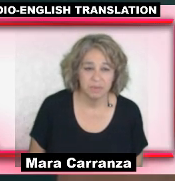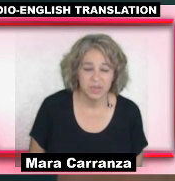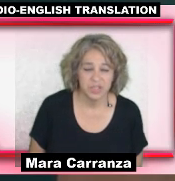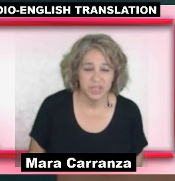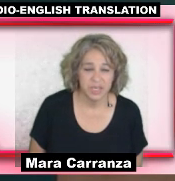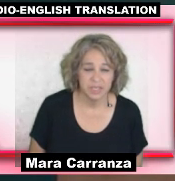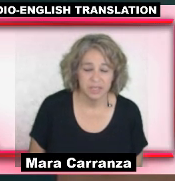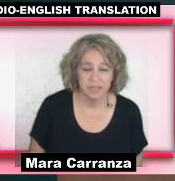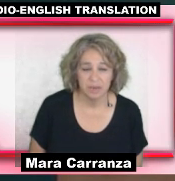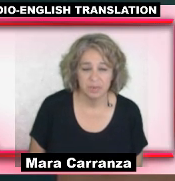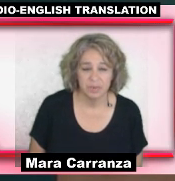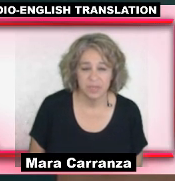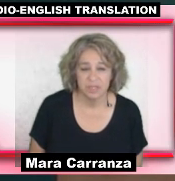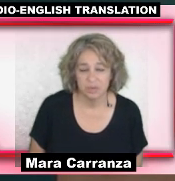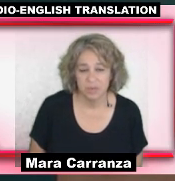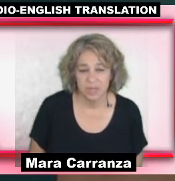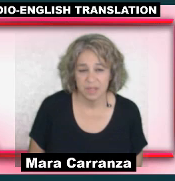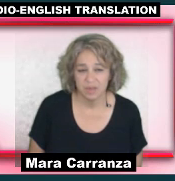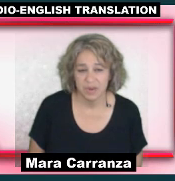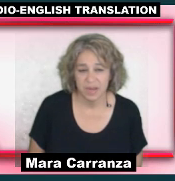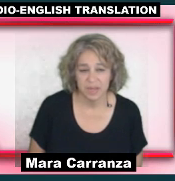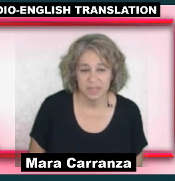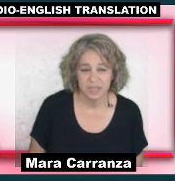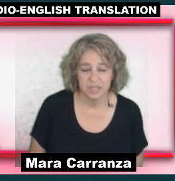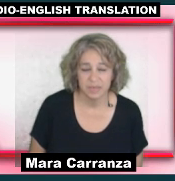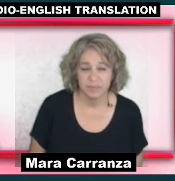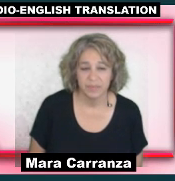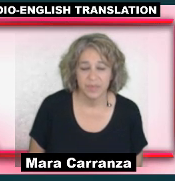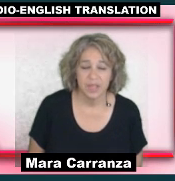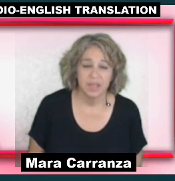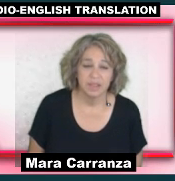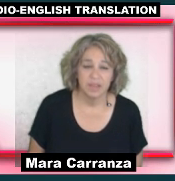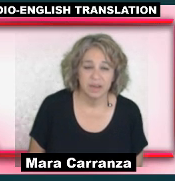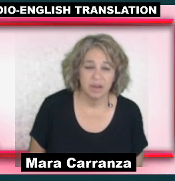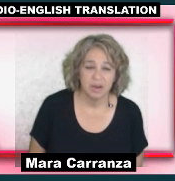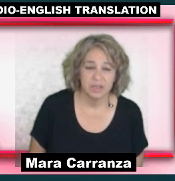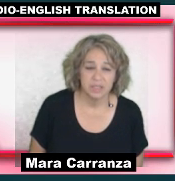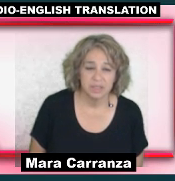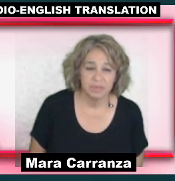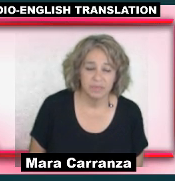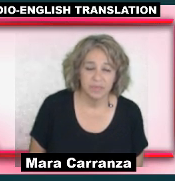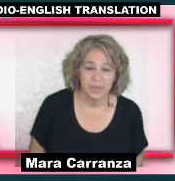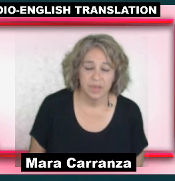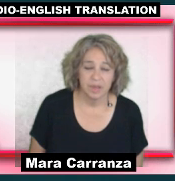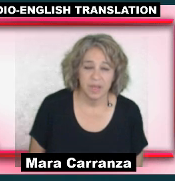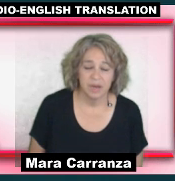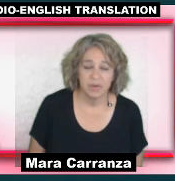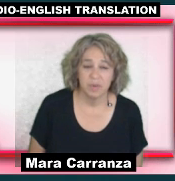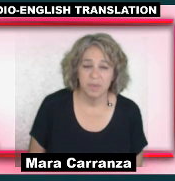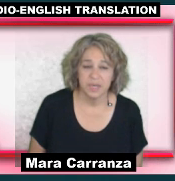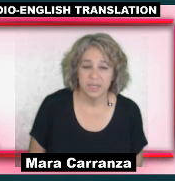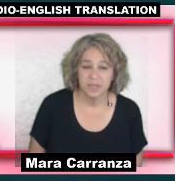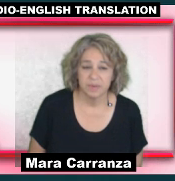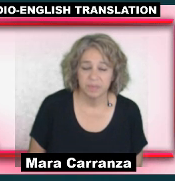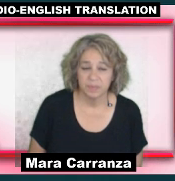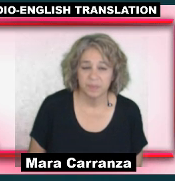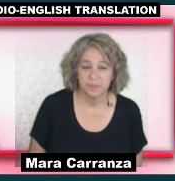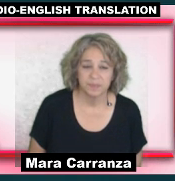en Estados Unidos eso llevó that caused un acuerdo an